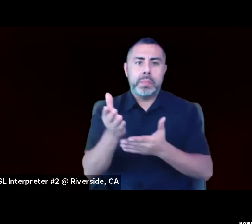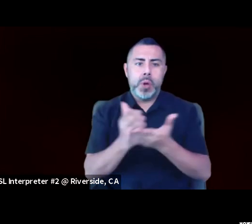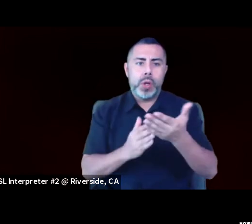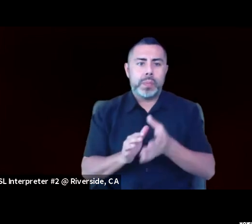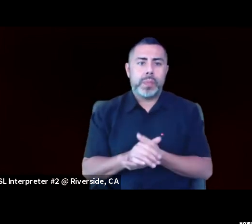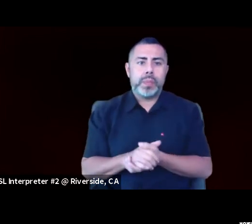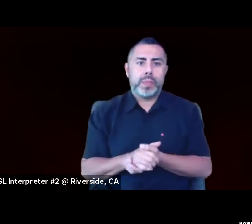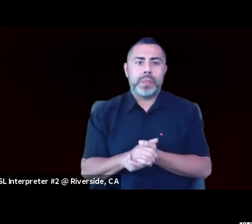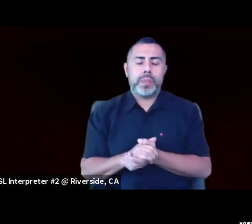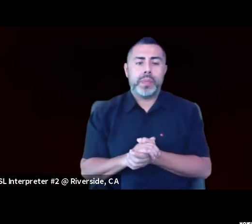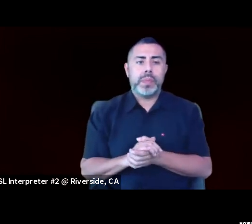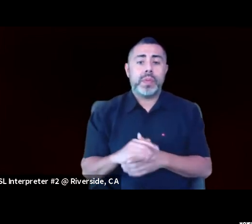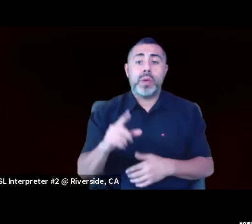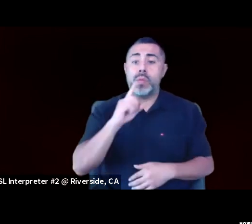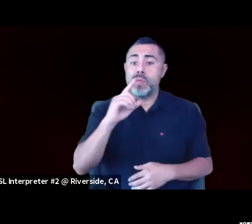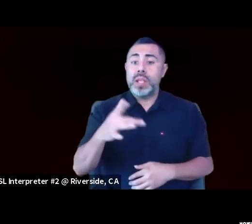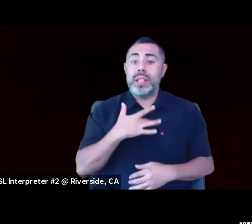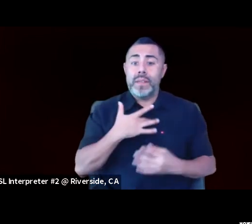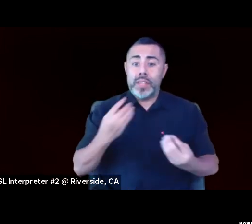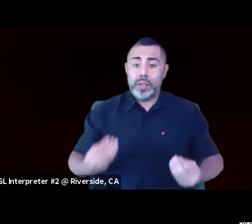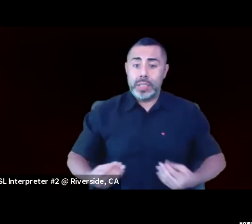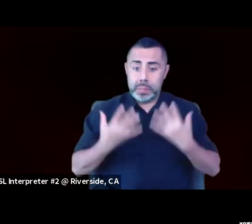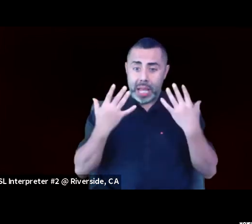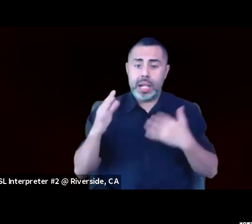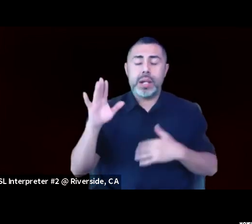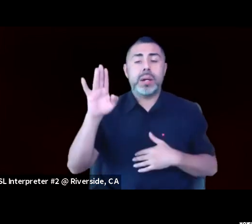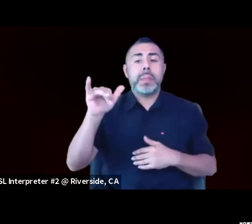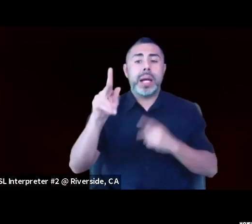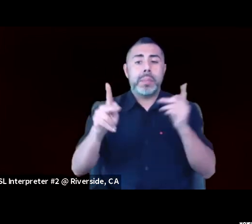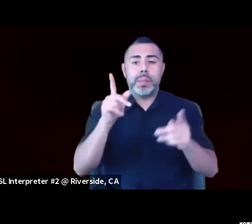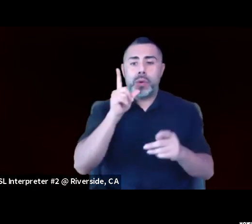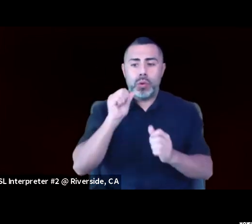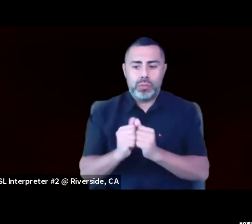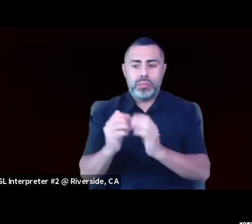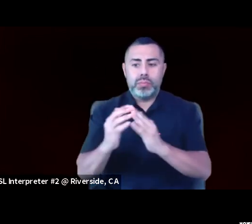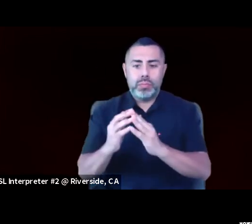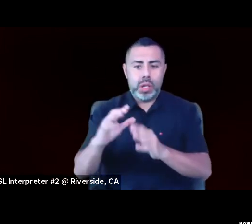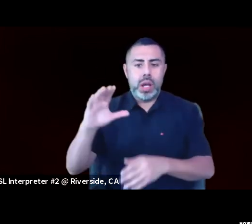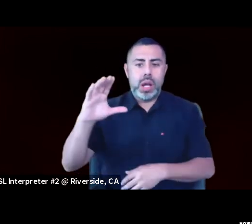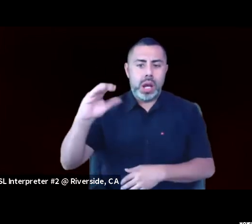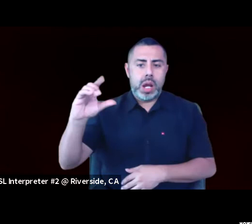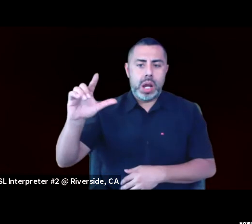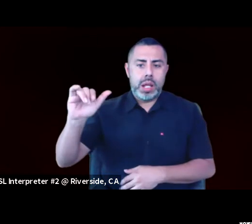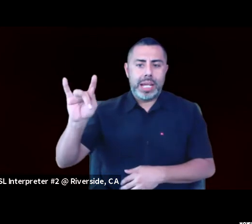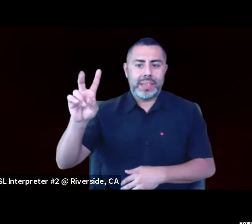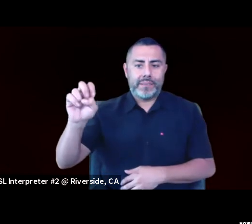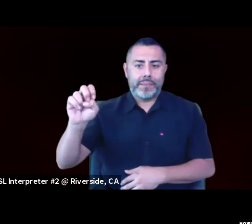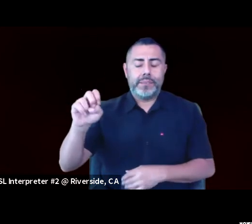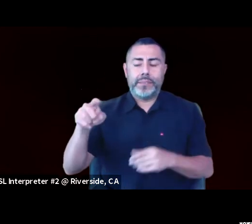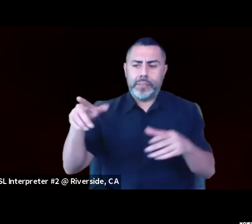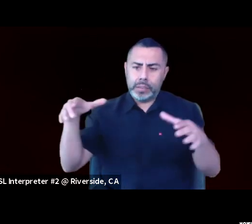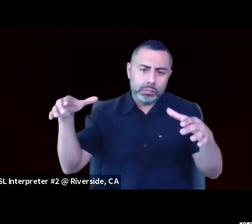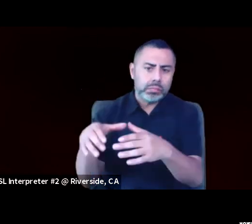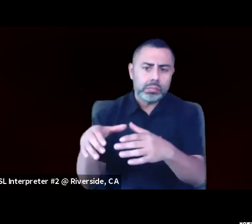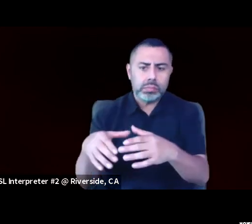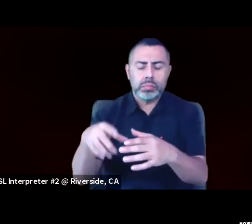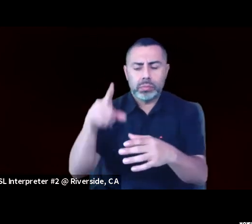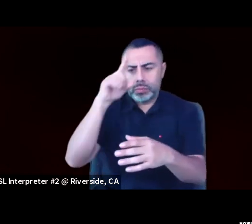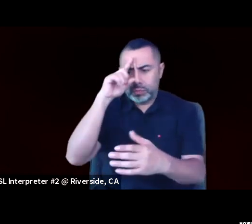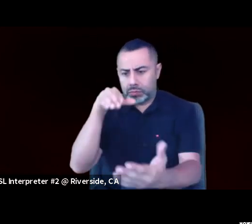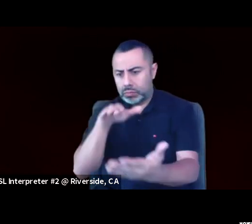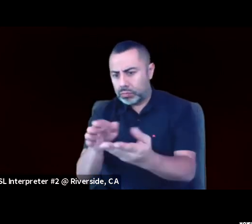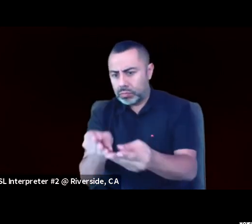I'm really inspired by people who formed collectives to address community needs. One of the